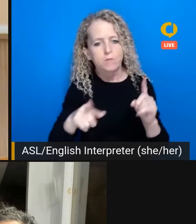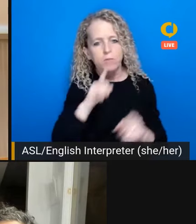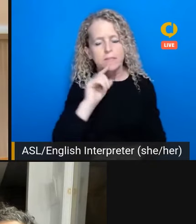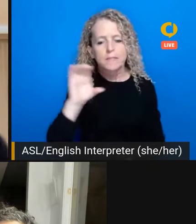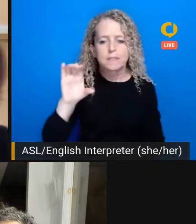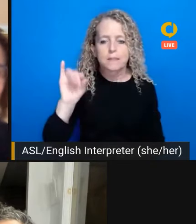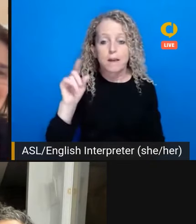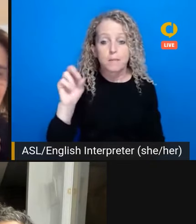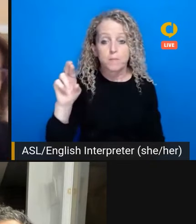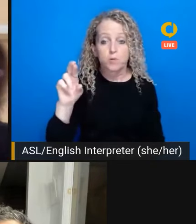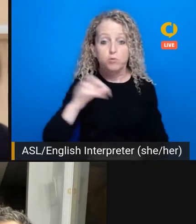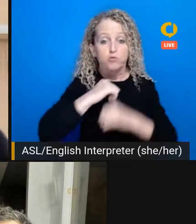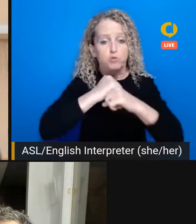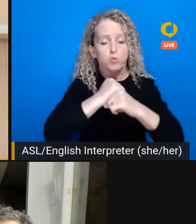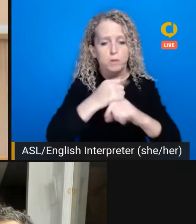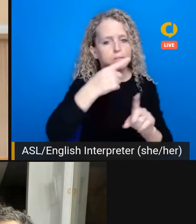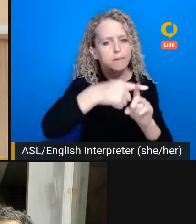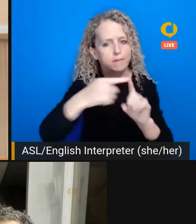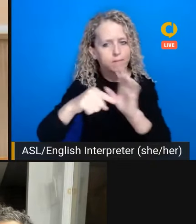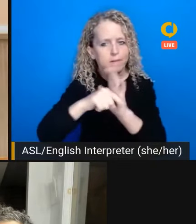later.